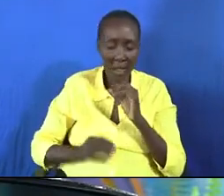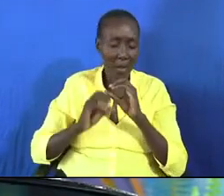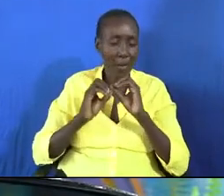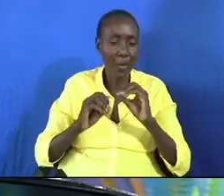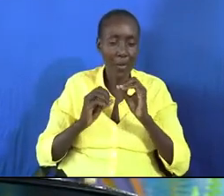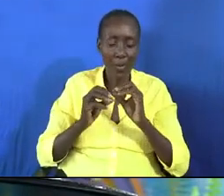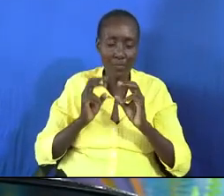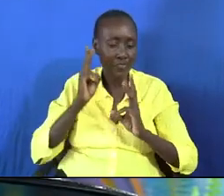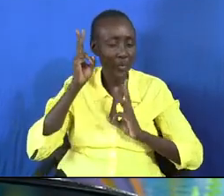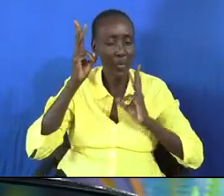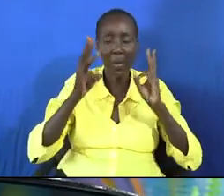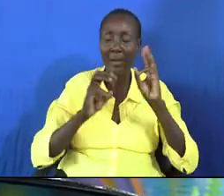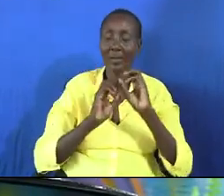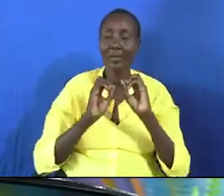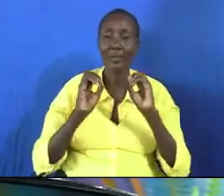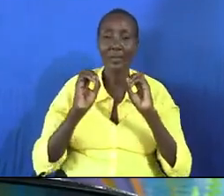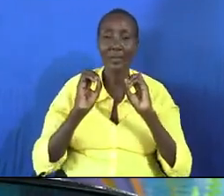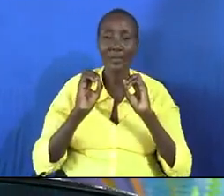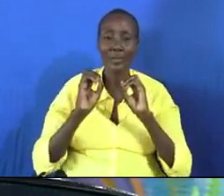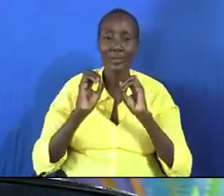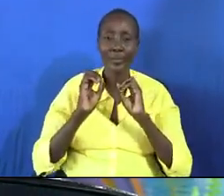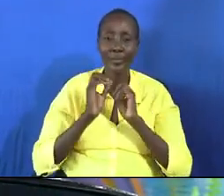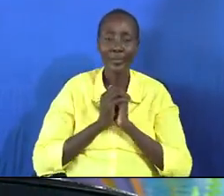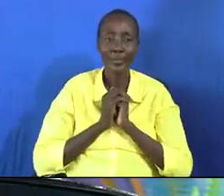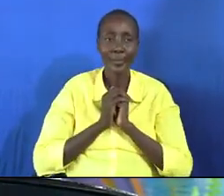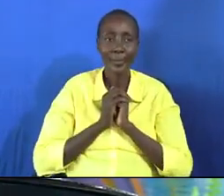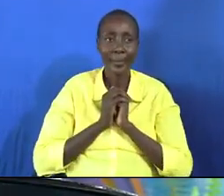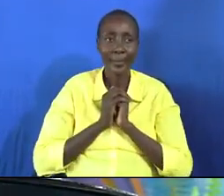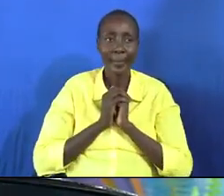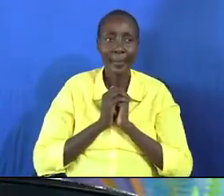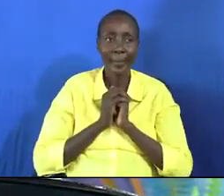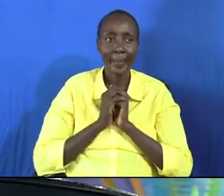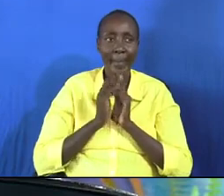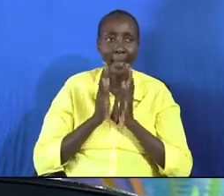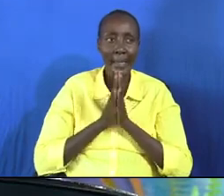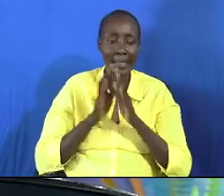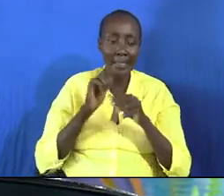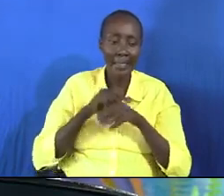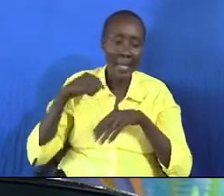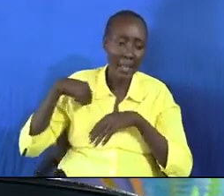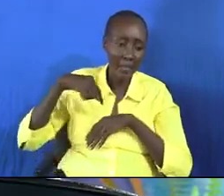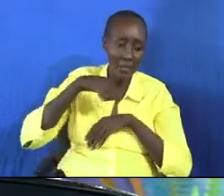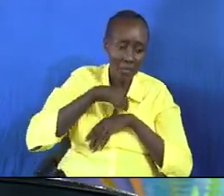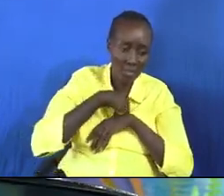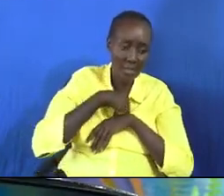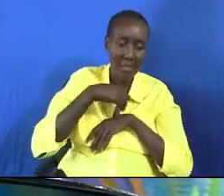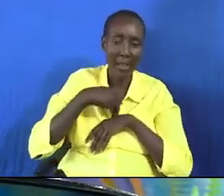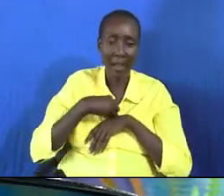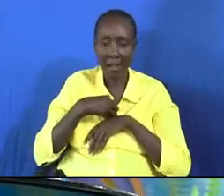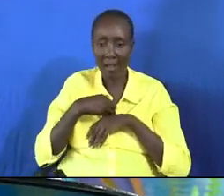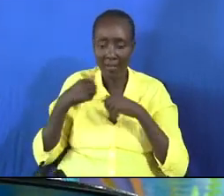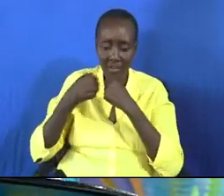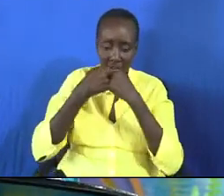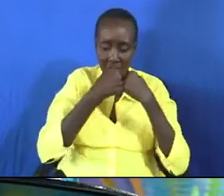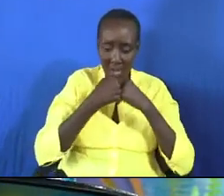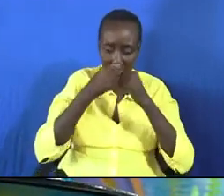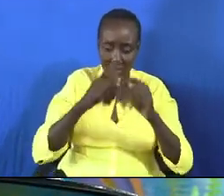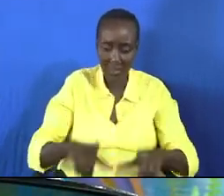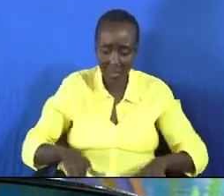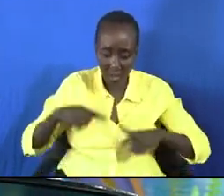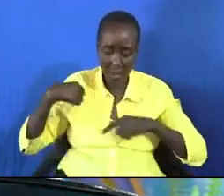Do not be dismayed. And when we are facing difficult times